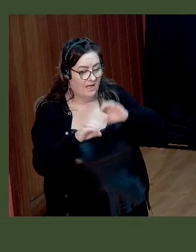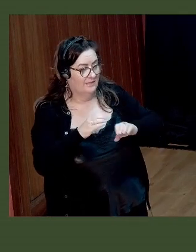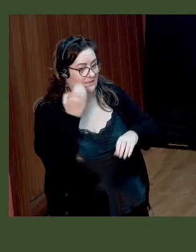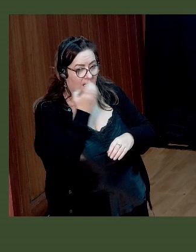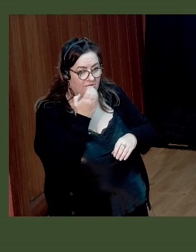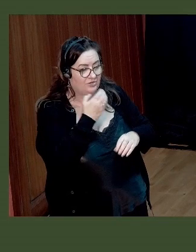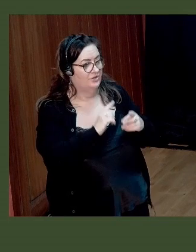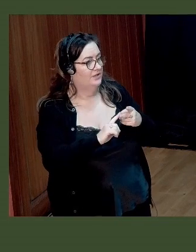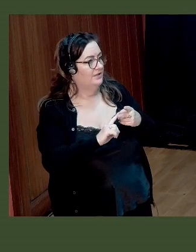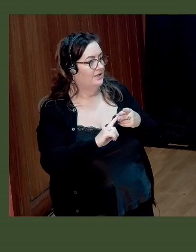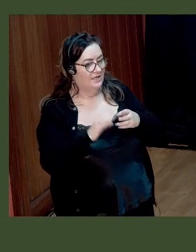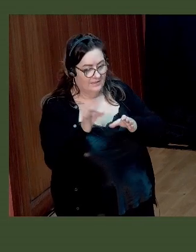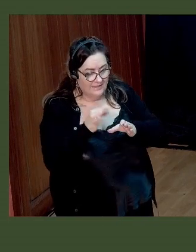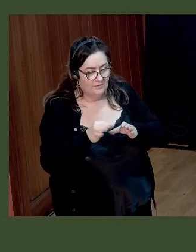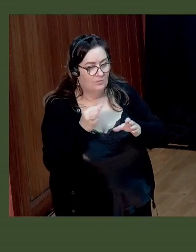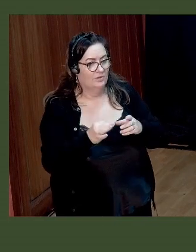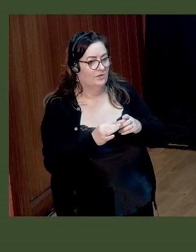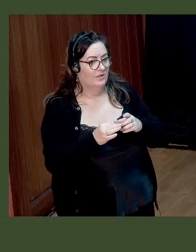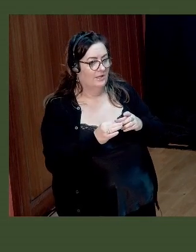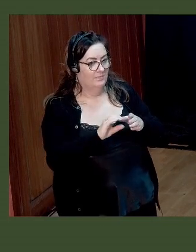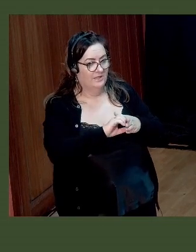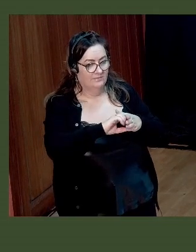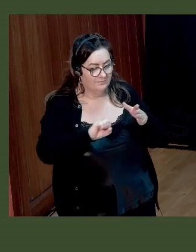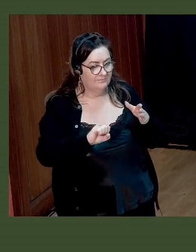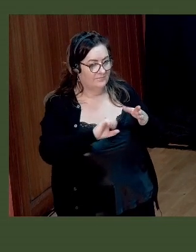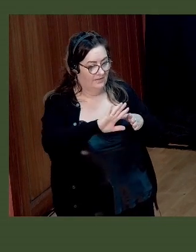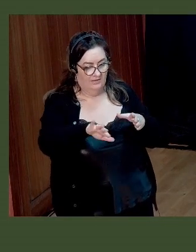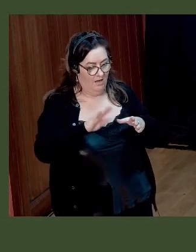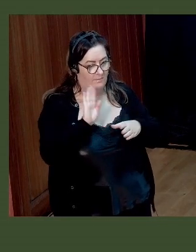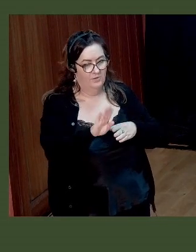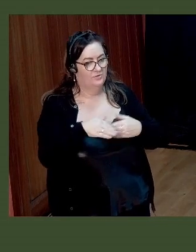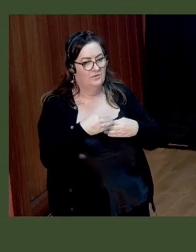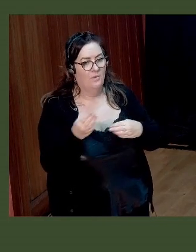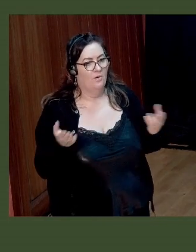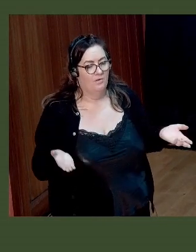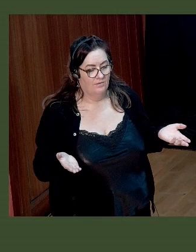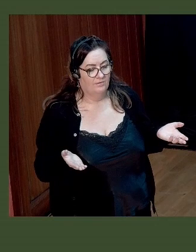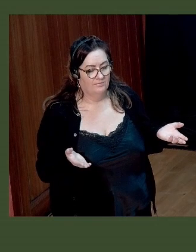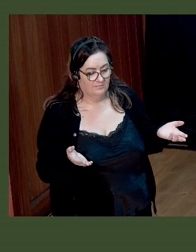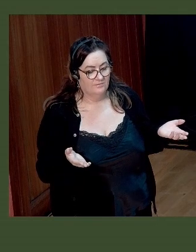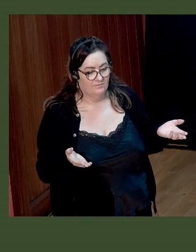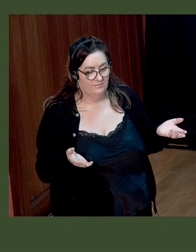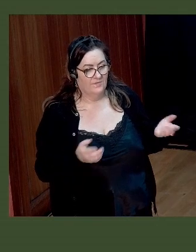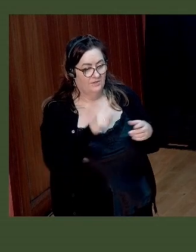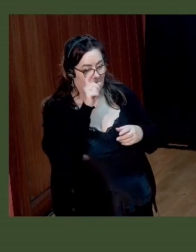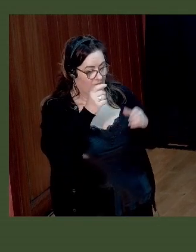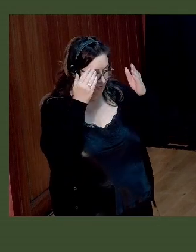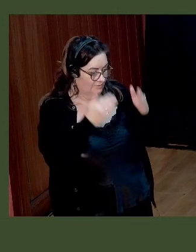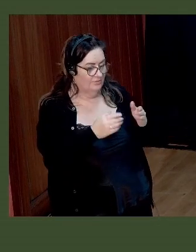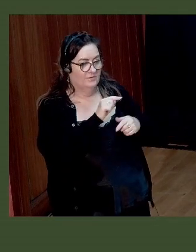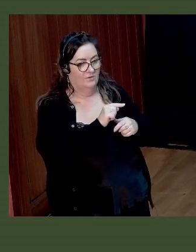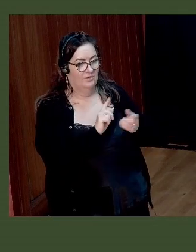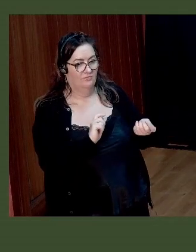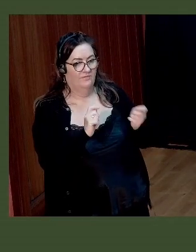hygiene, nature studies and needlework for lower standards be abolished as compulsory subjects. The same report said a subject-centred ideology,